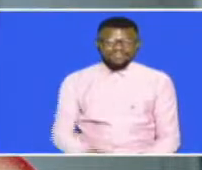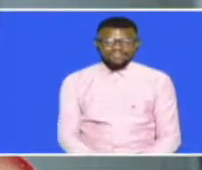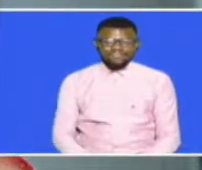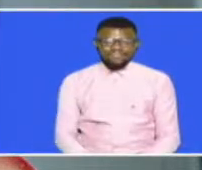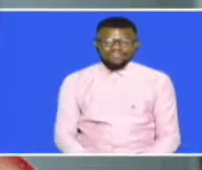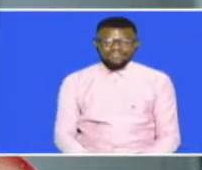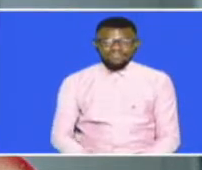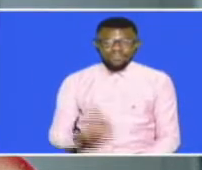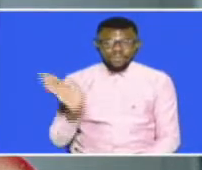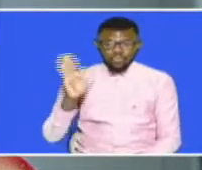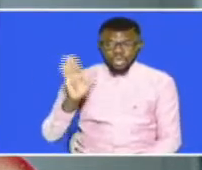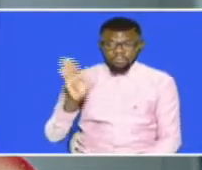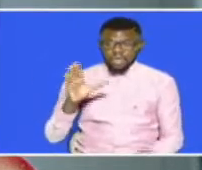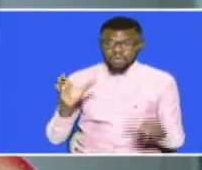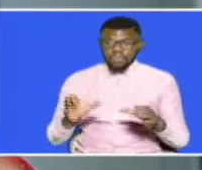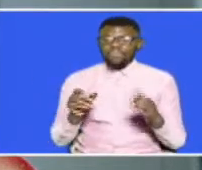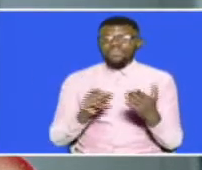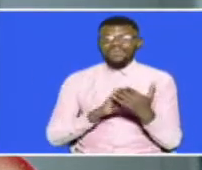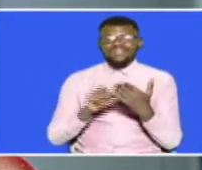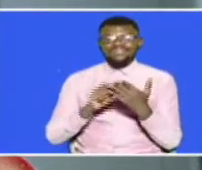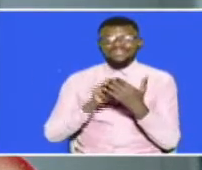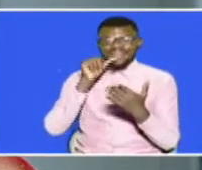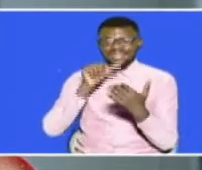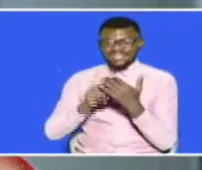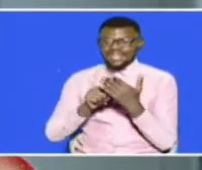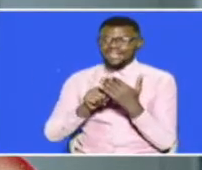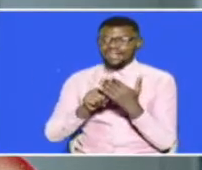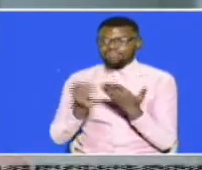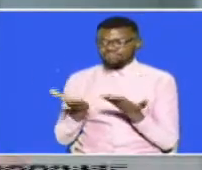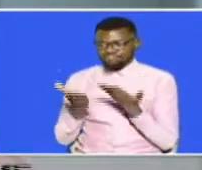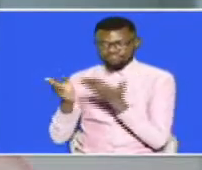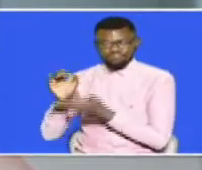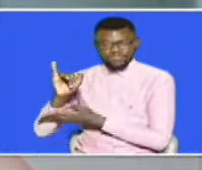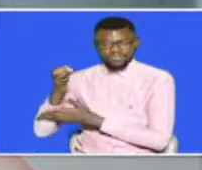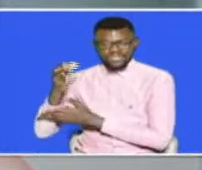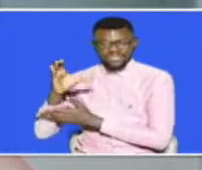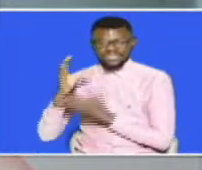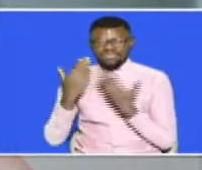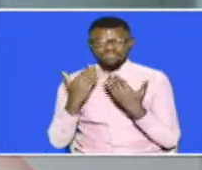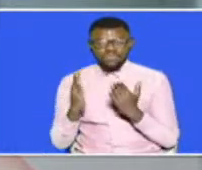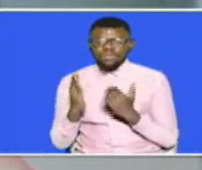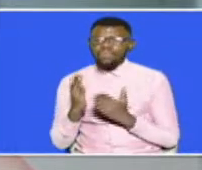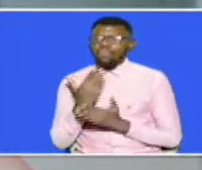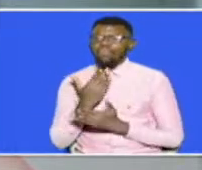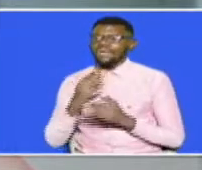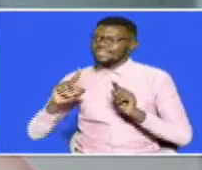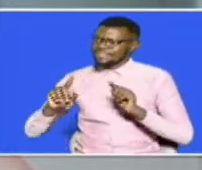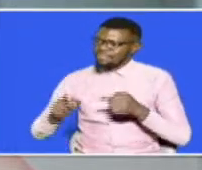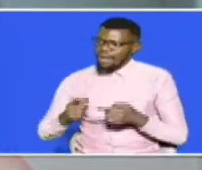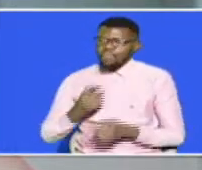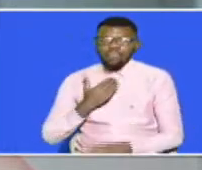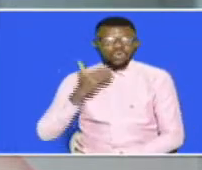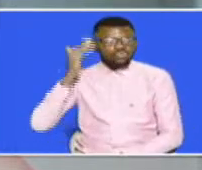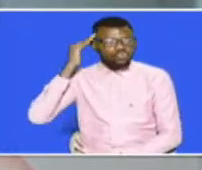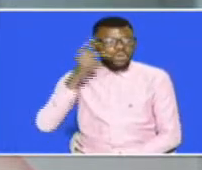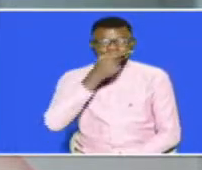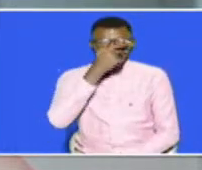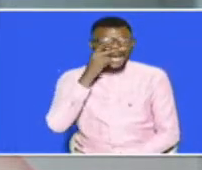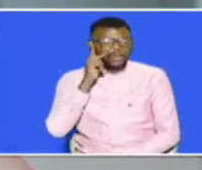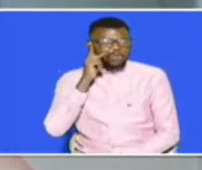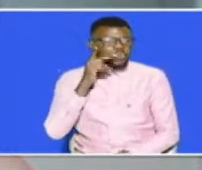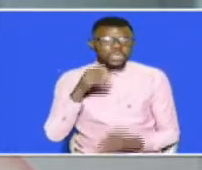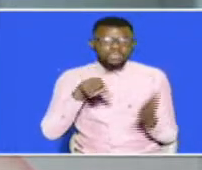Wiper Party has formally written to electoral body IEBC to explain why their presidential flag bearer Kalonzo